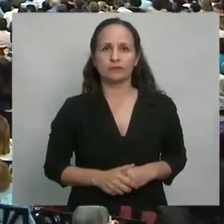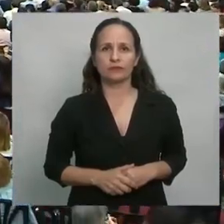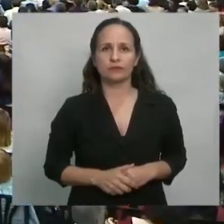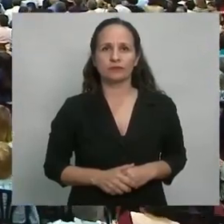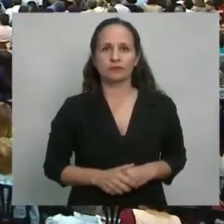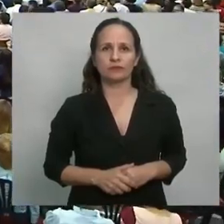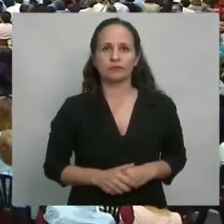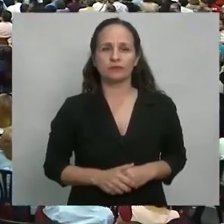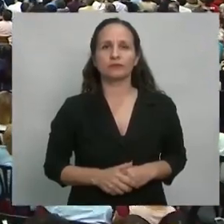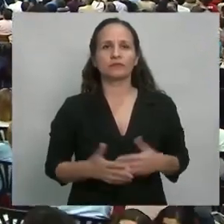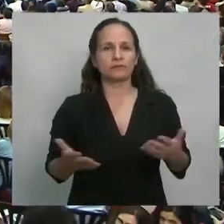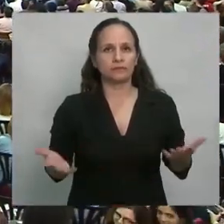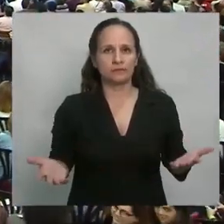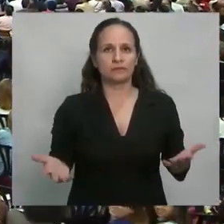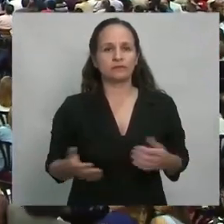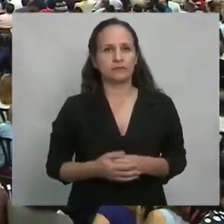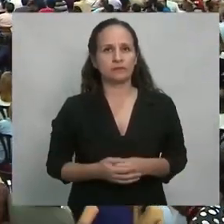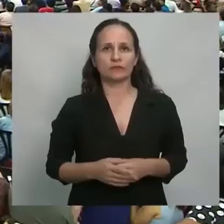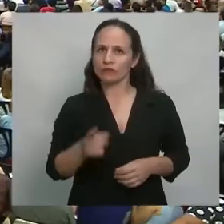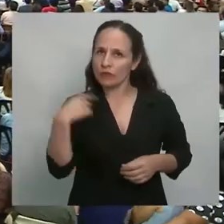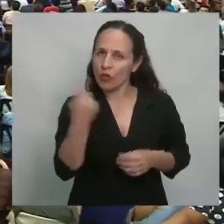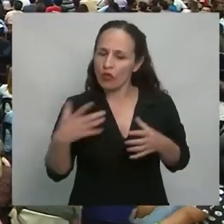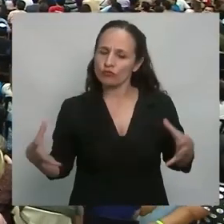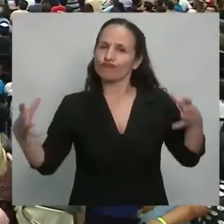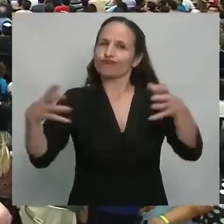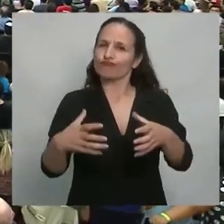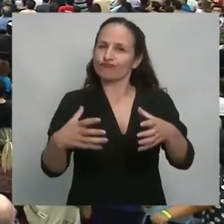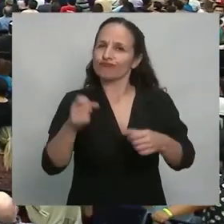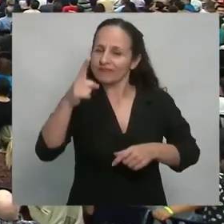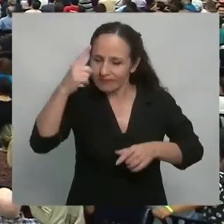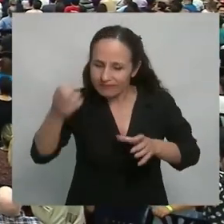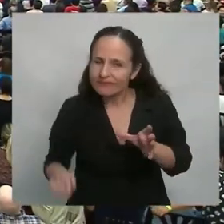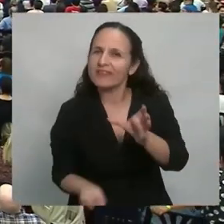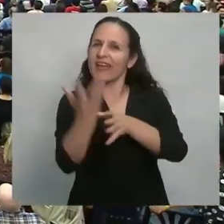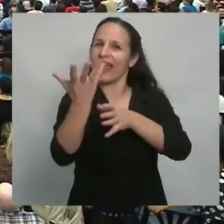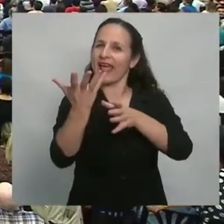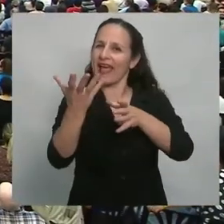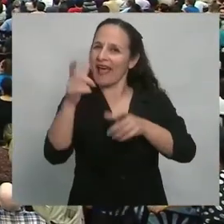Together, we are creating a new community, a network of people